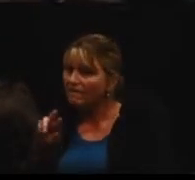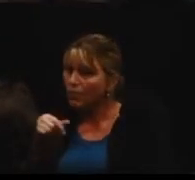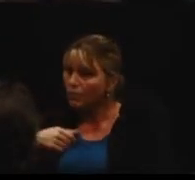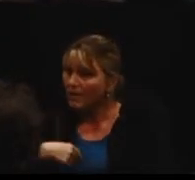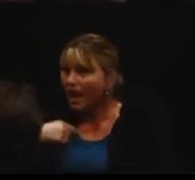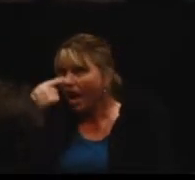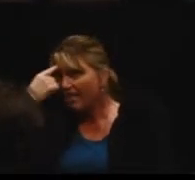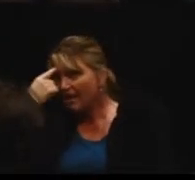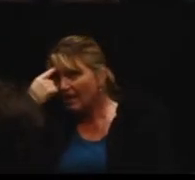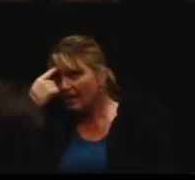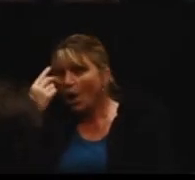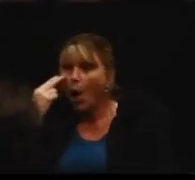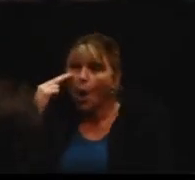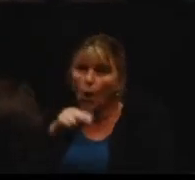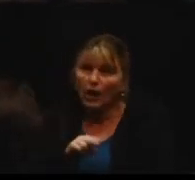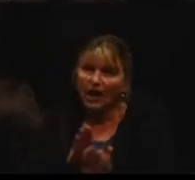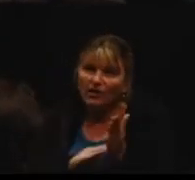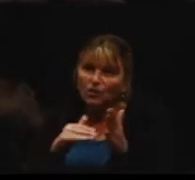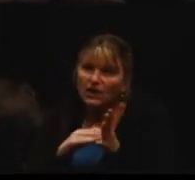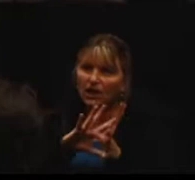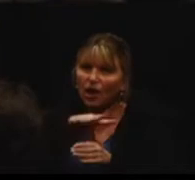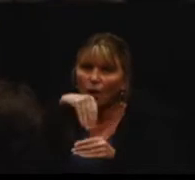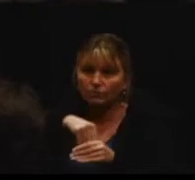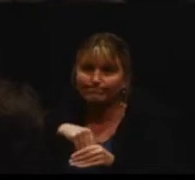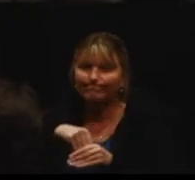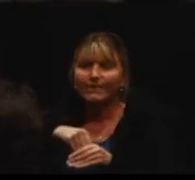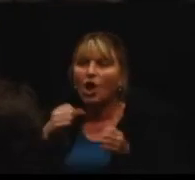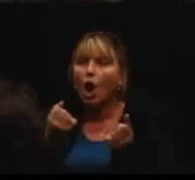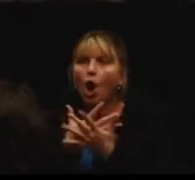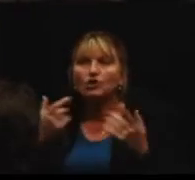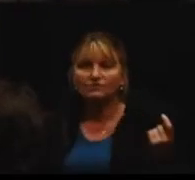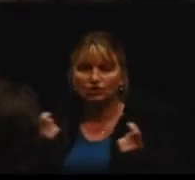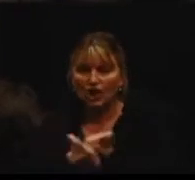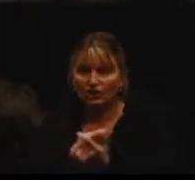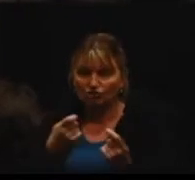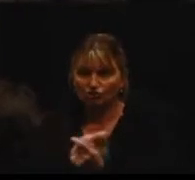the New Zealand context, there's still a lot of change to be made. For instance,